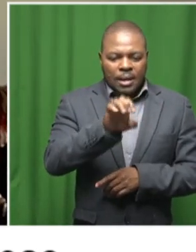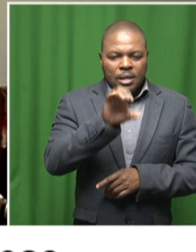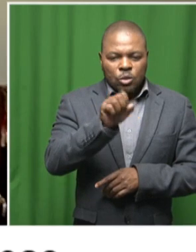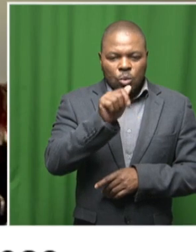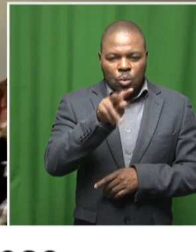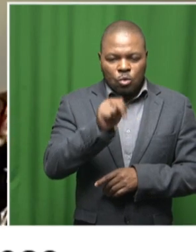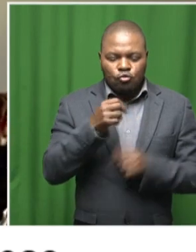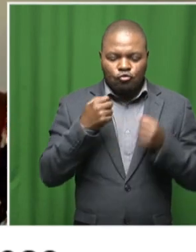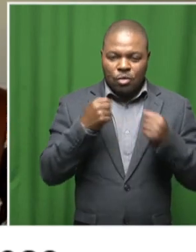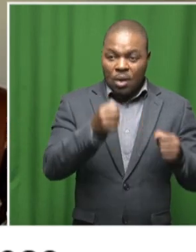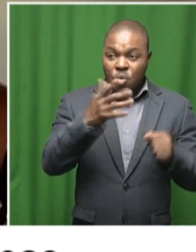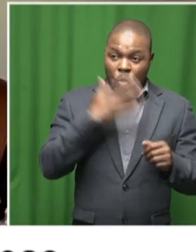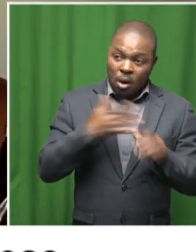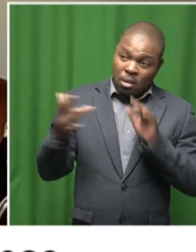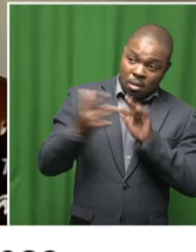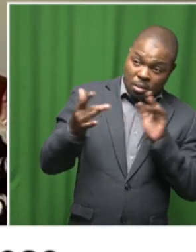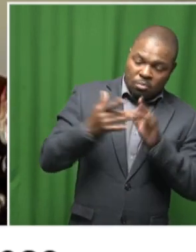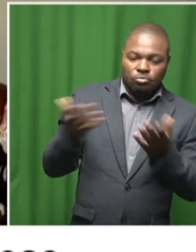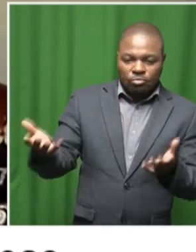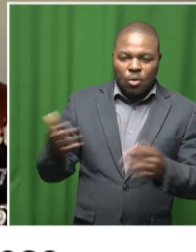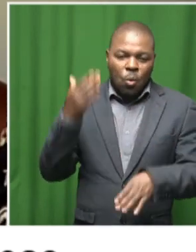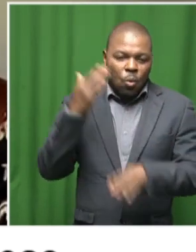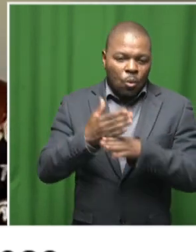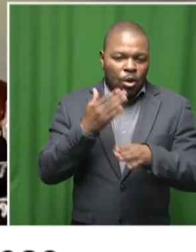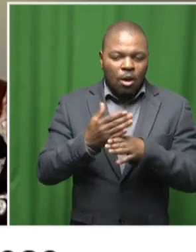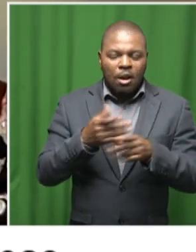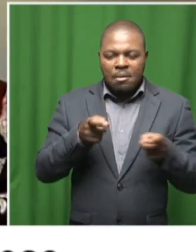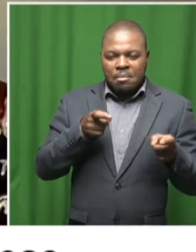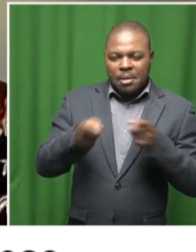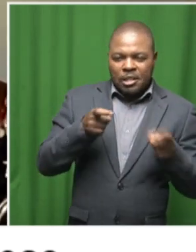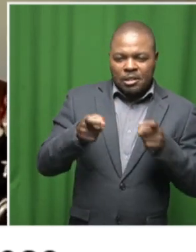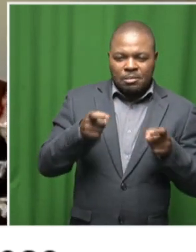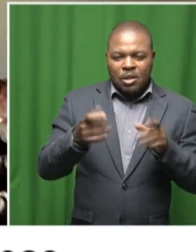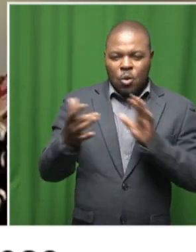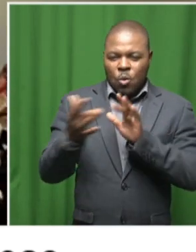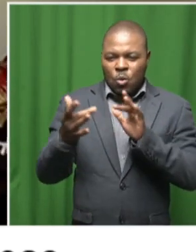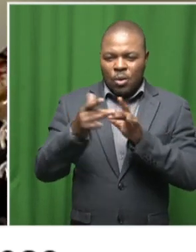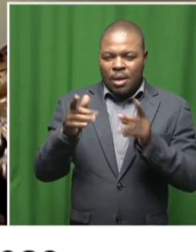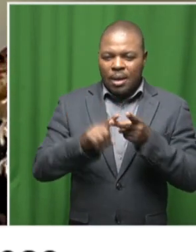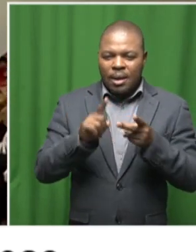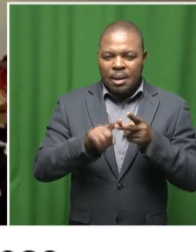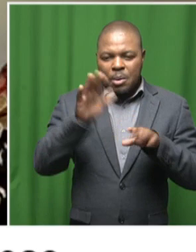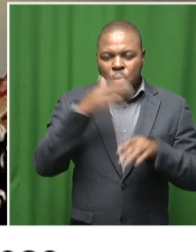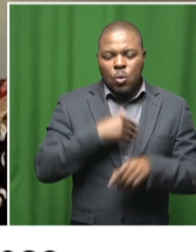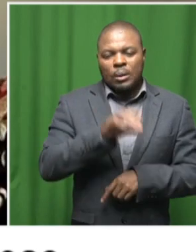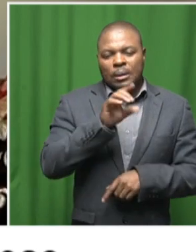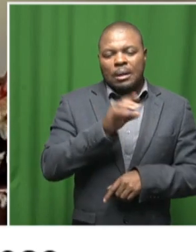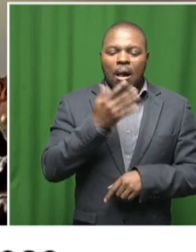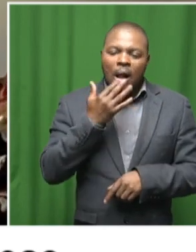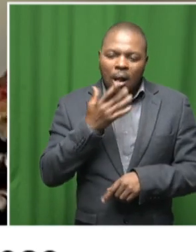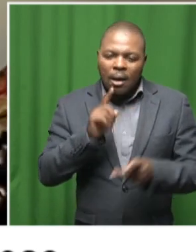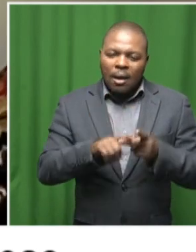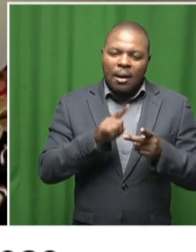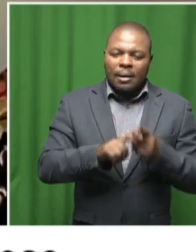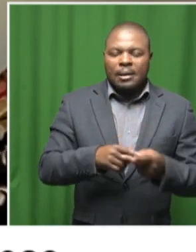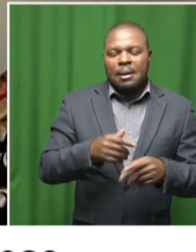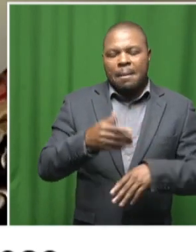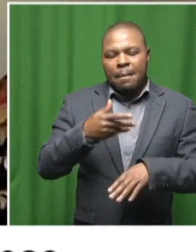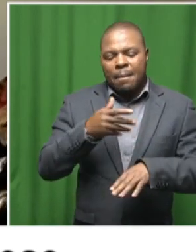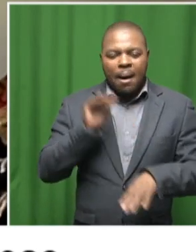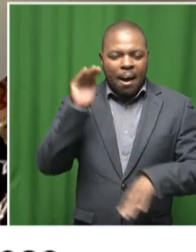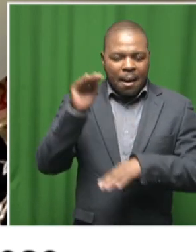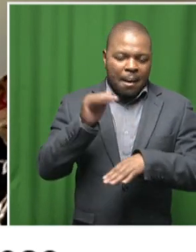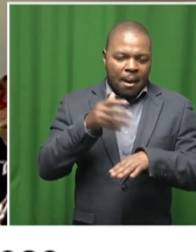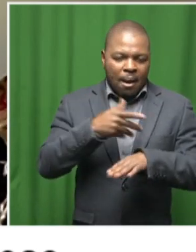who want to do consultations, we do weight management consultations, and we also help those with diabetes, hypertension, and any other nutrition-related